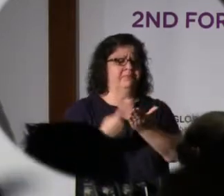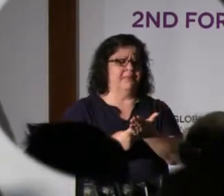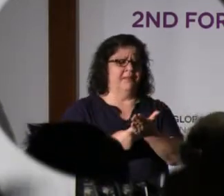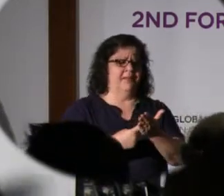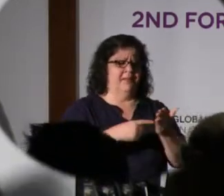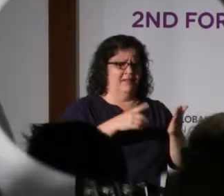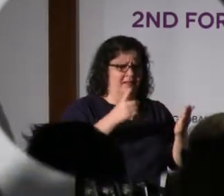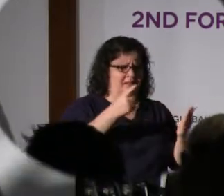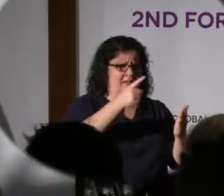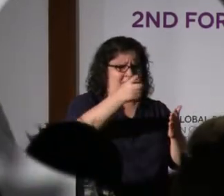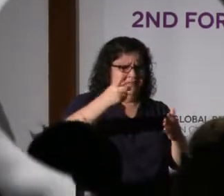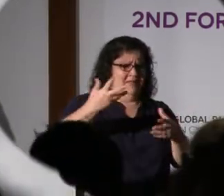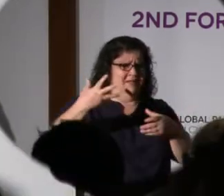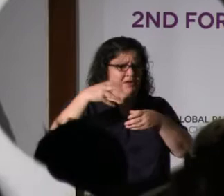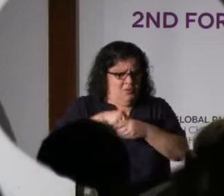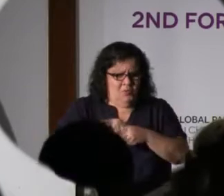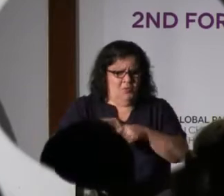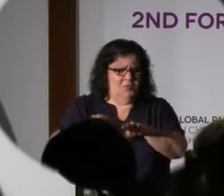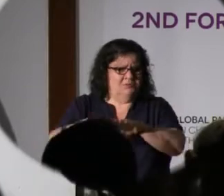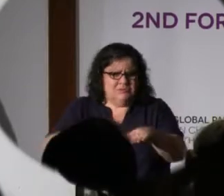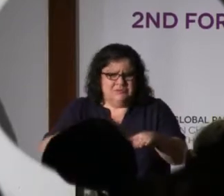Albert Einstein said,